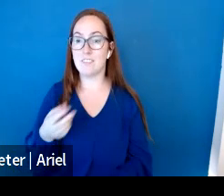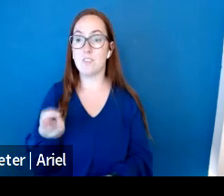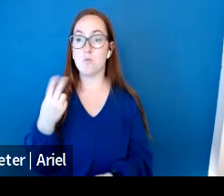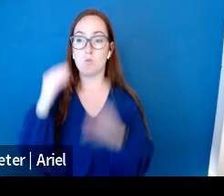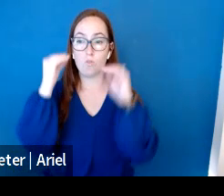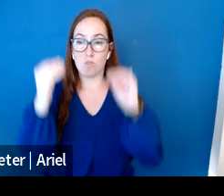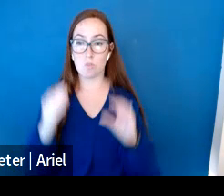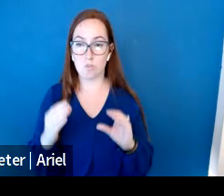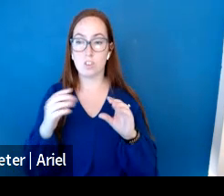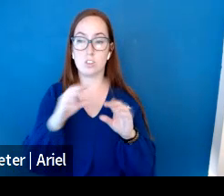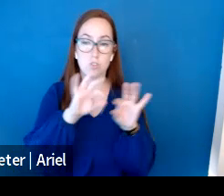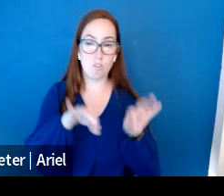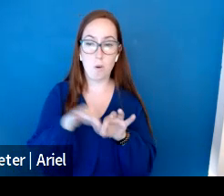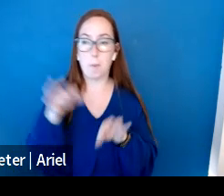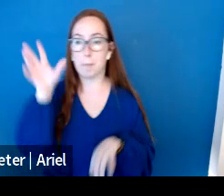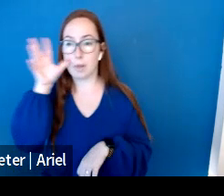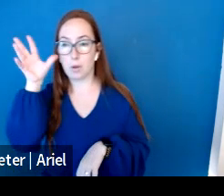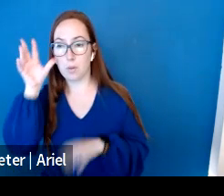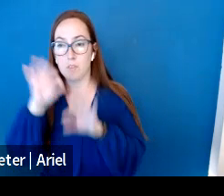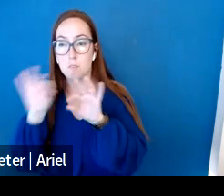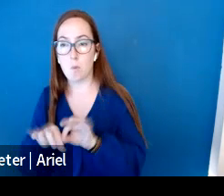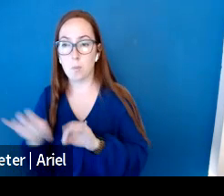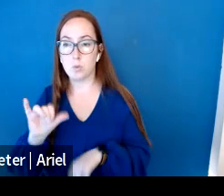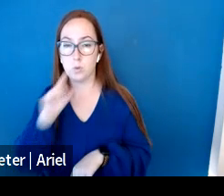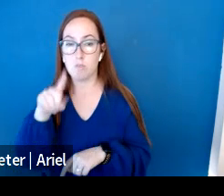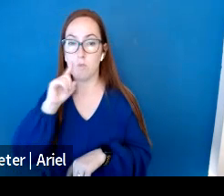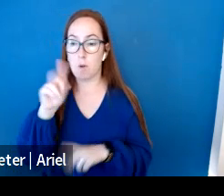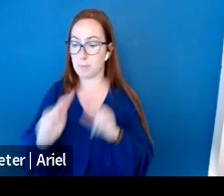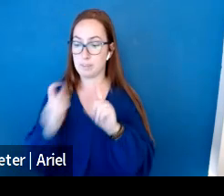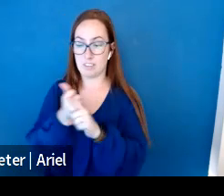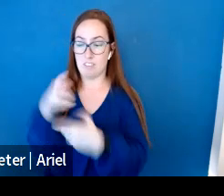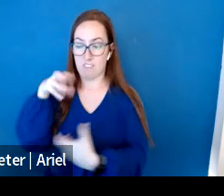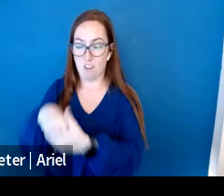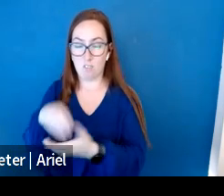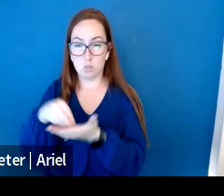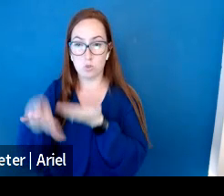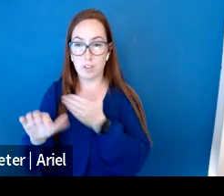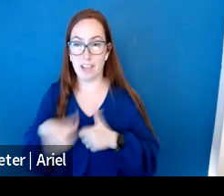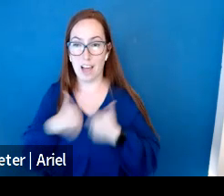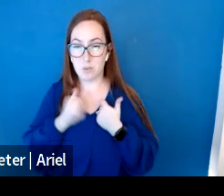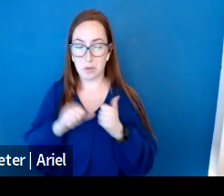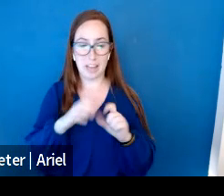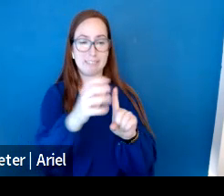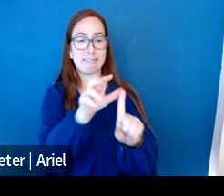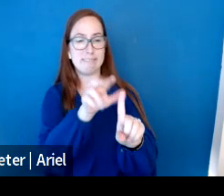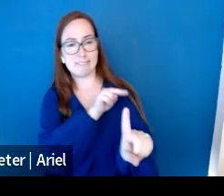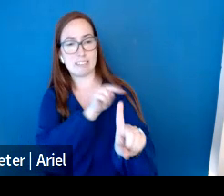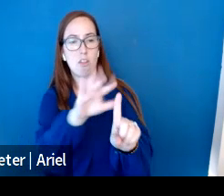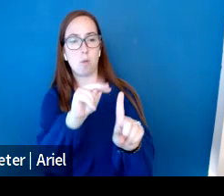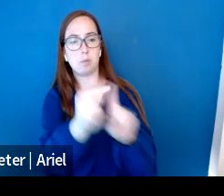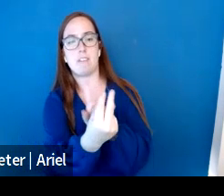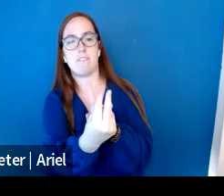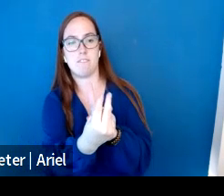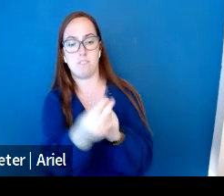way to provide important people in a student's life and allow them to give their perceptions